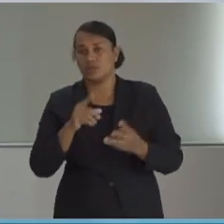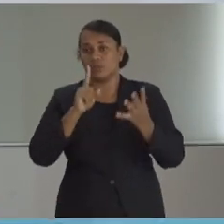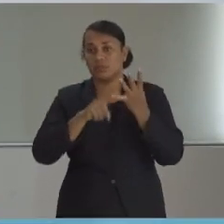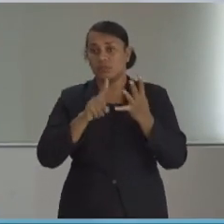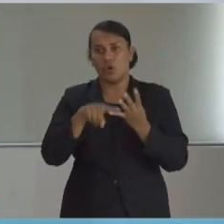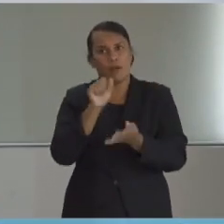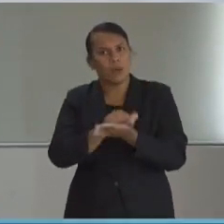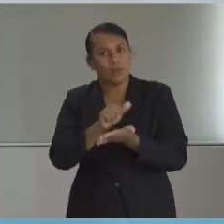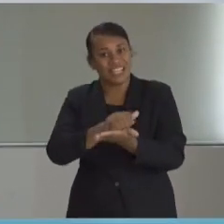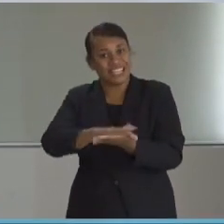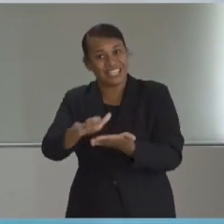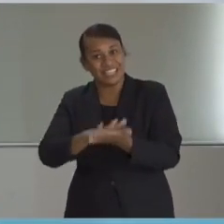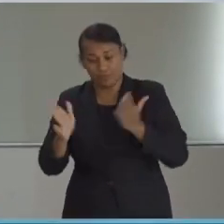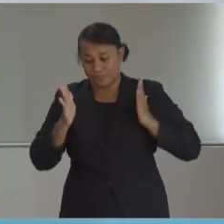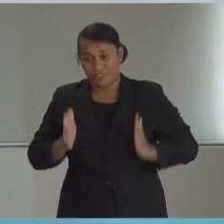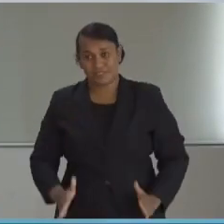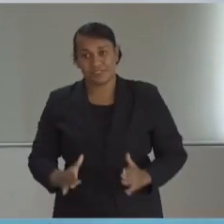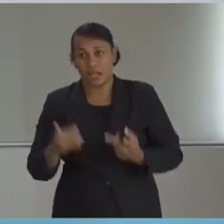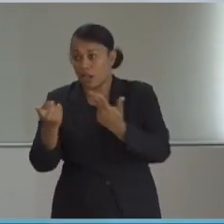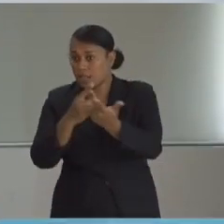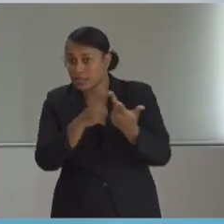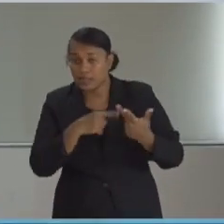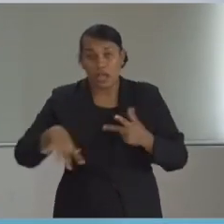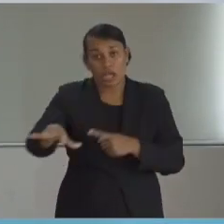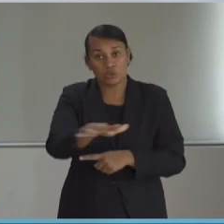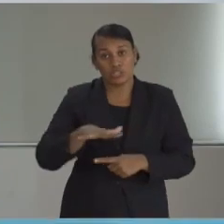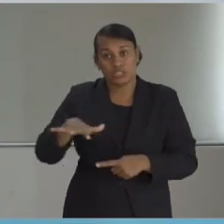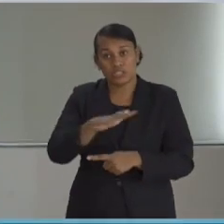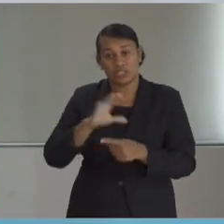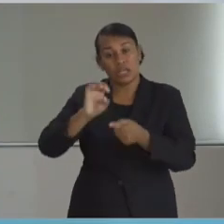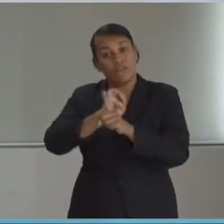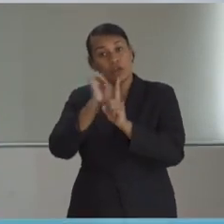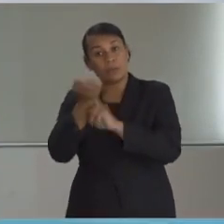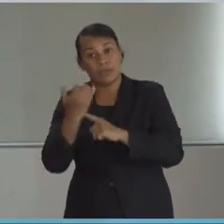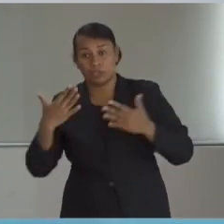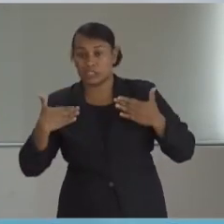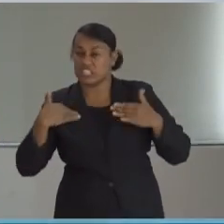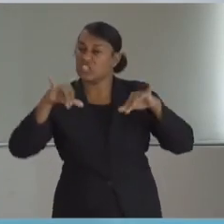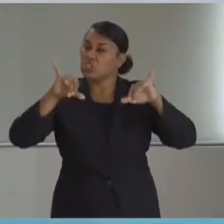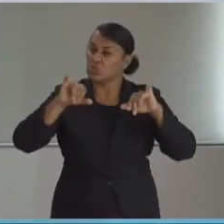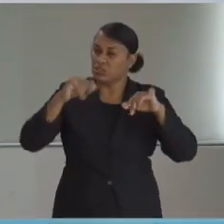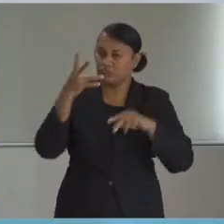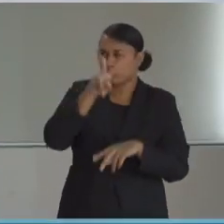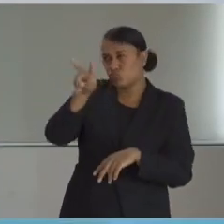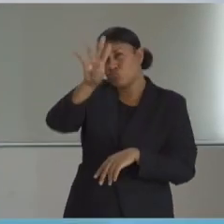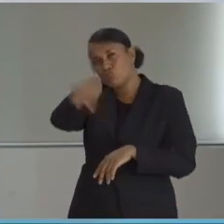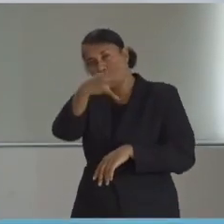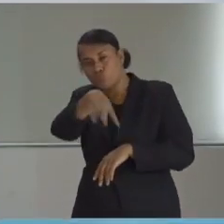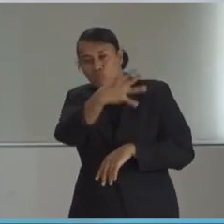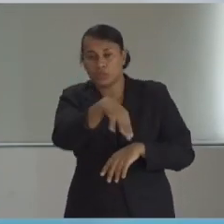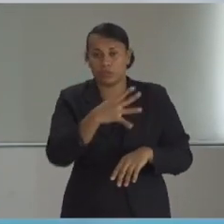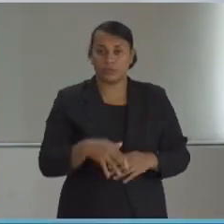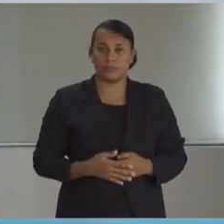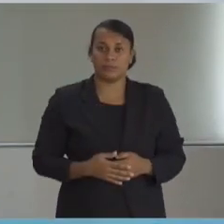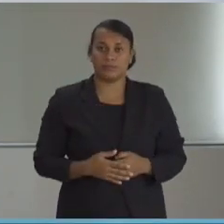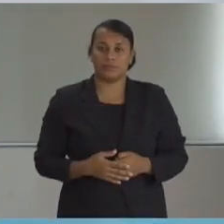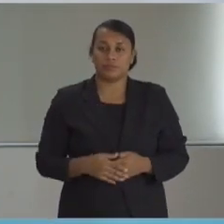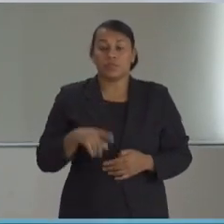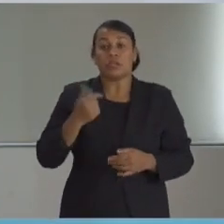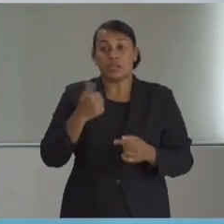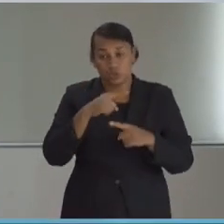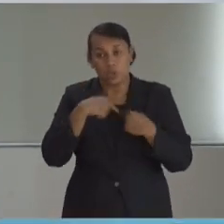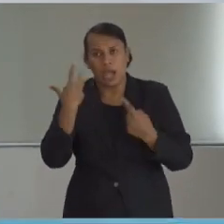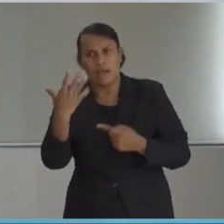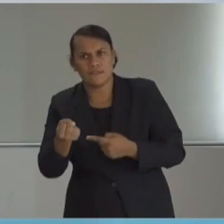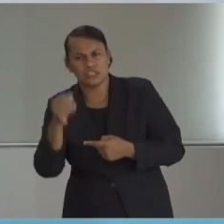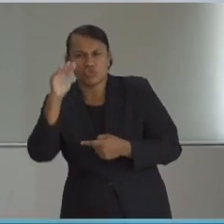hygiene, and health issues, and of course looking at short to medium term recoveries as well.